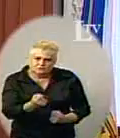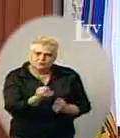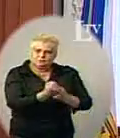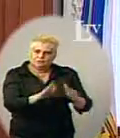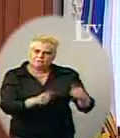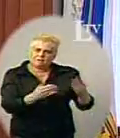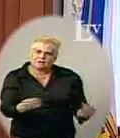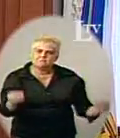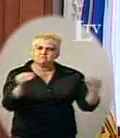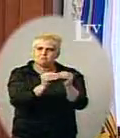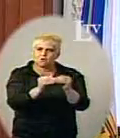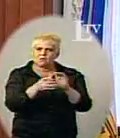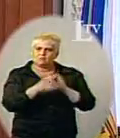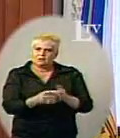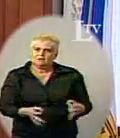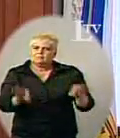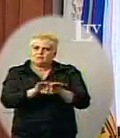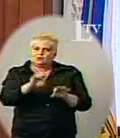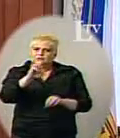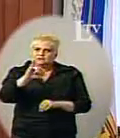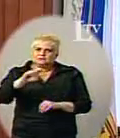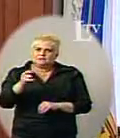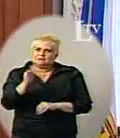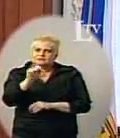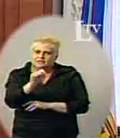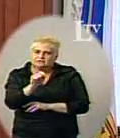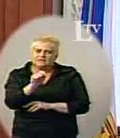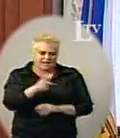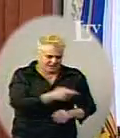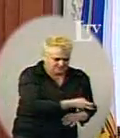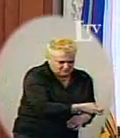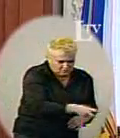in critical subjects and through transition years.